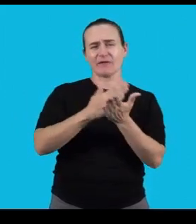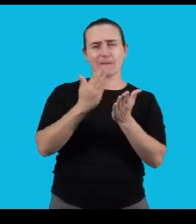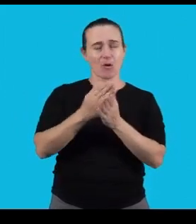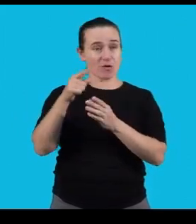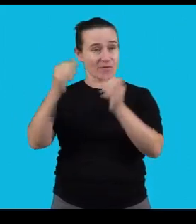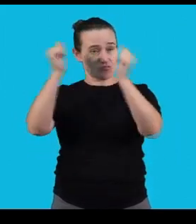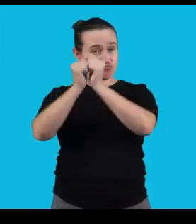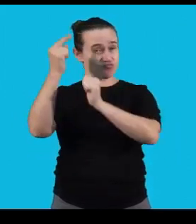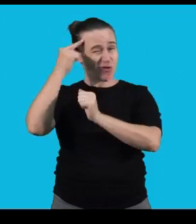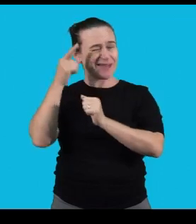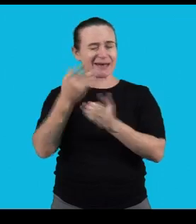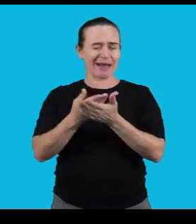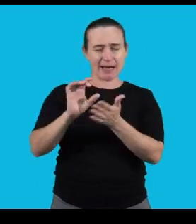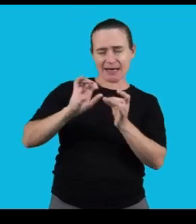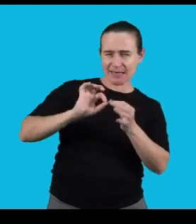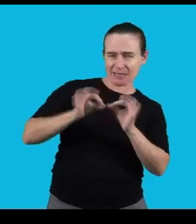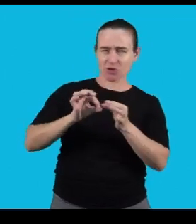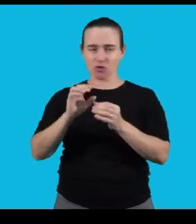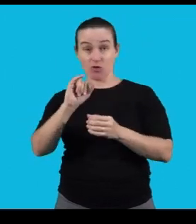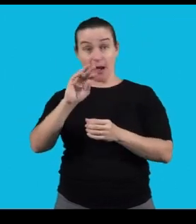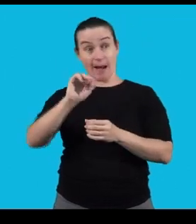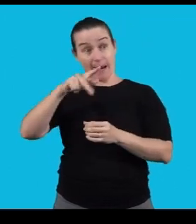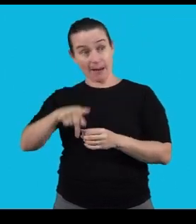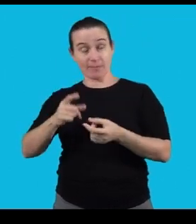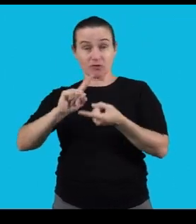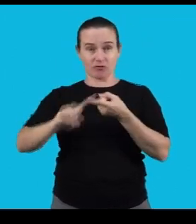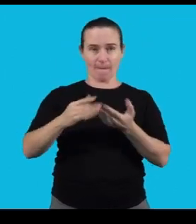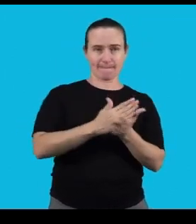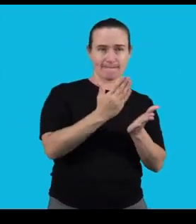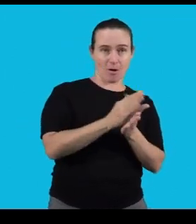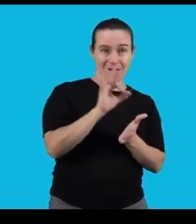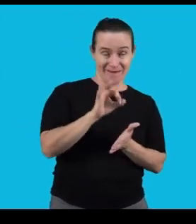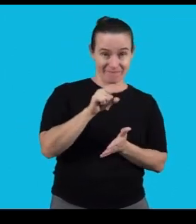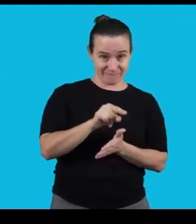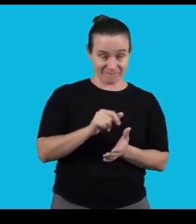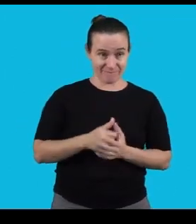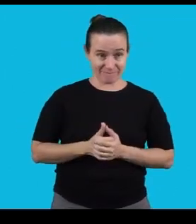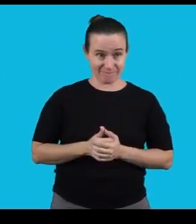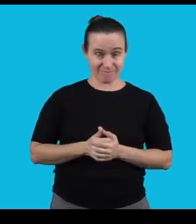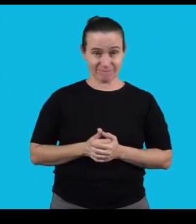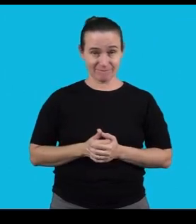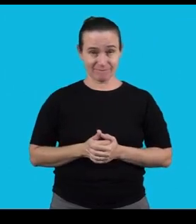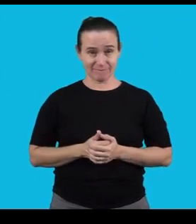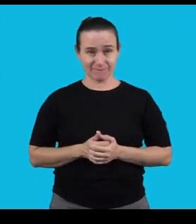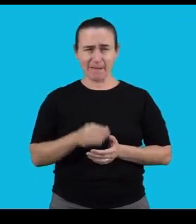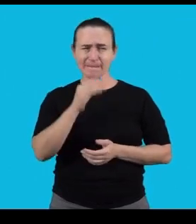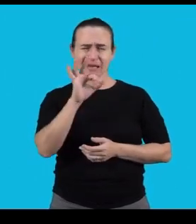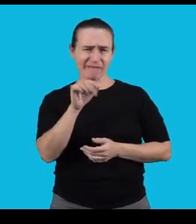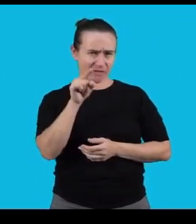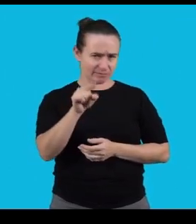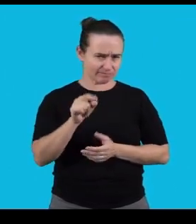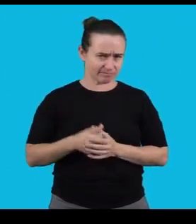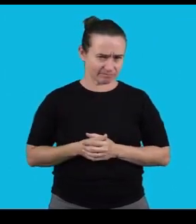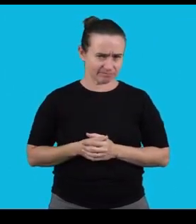143, name the part of the brain that interprets impulses from part F. So we are